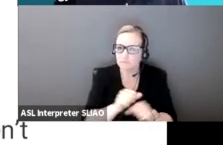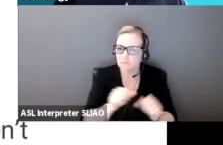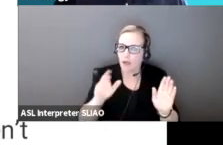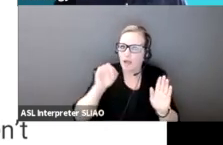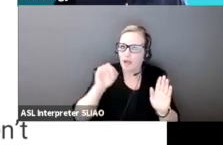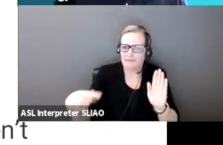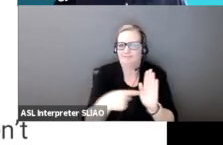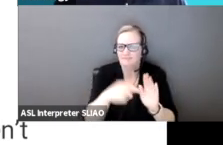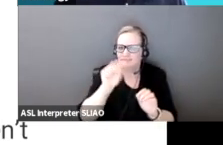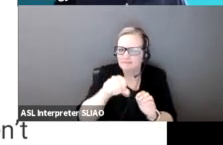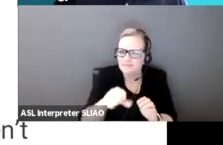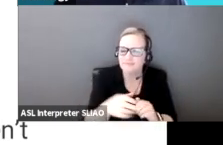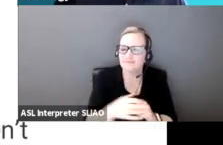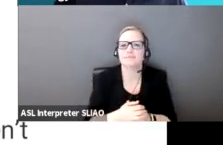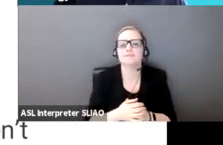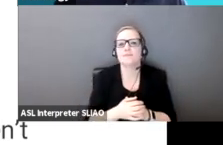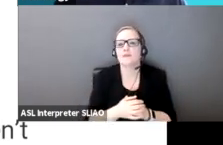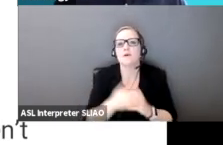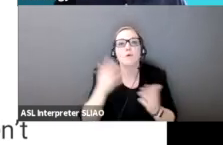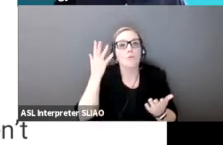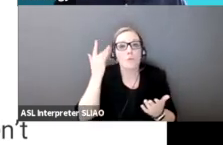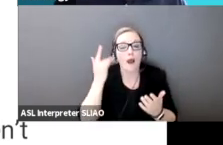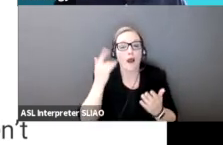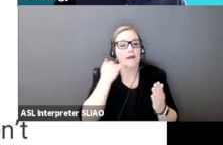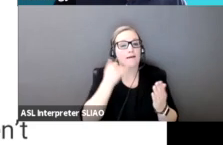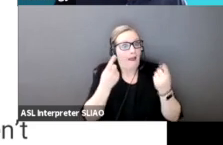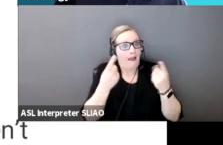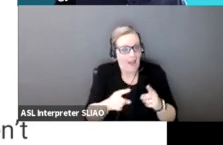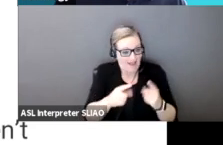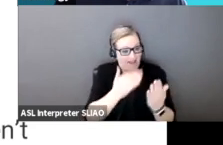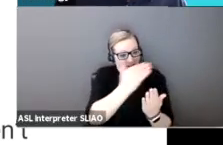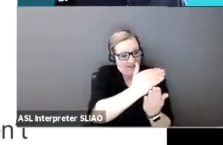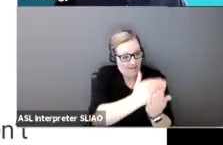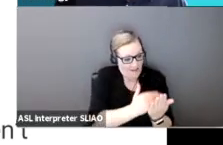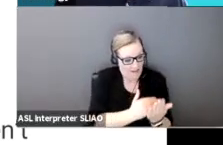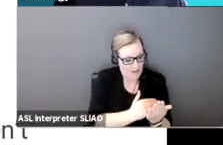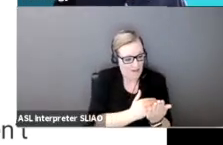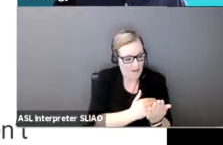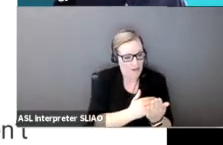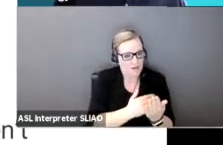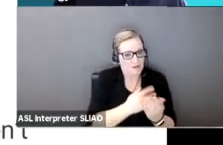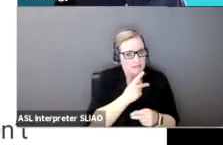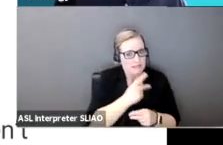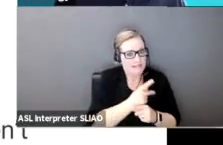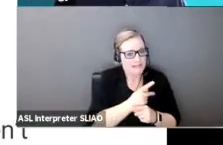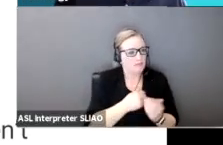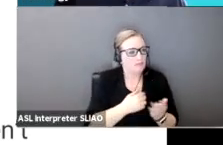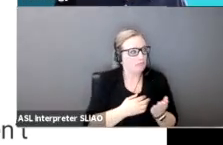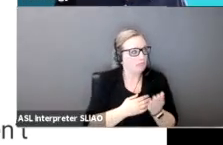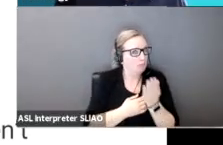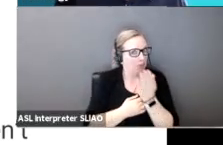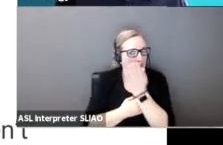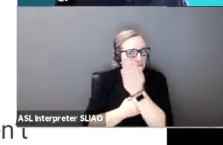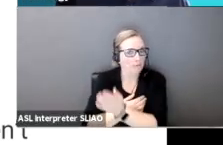They're something that if they were to fall into competitors' hands would be very detrimental for